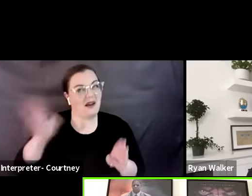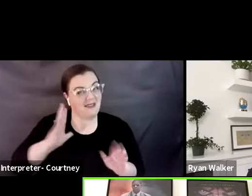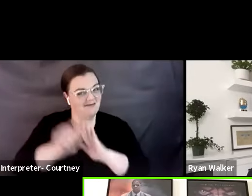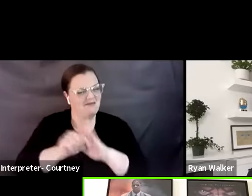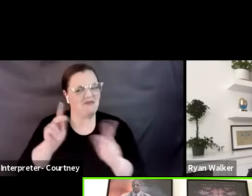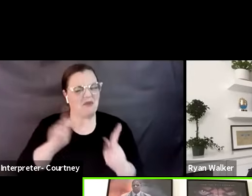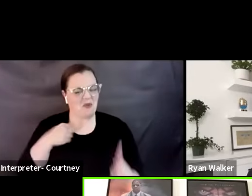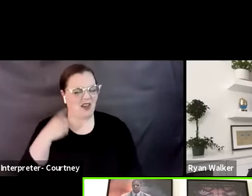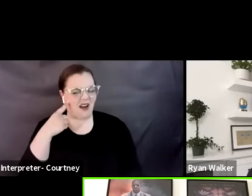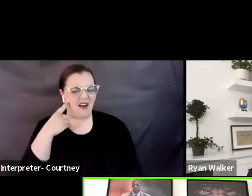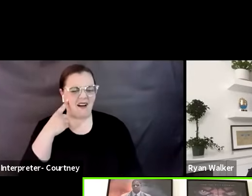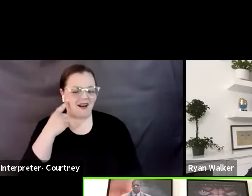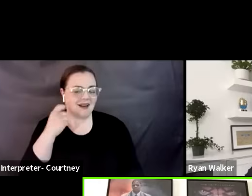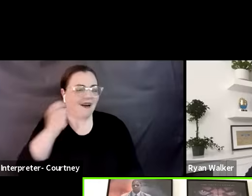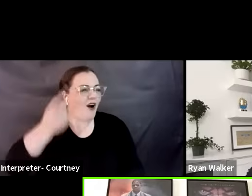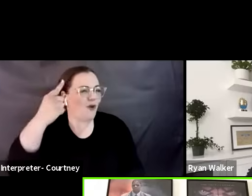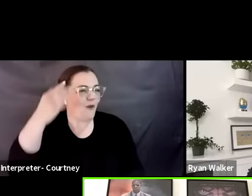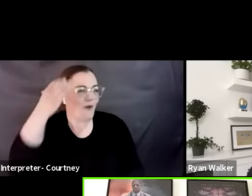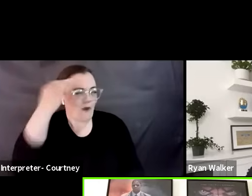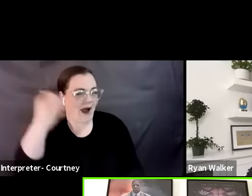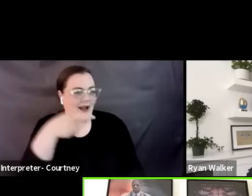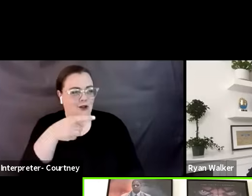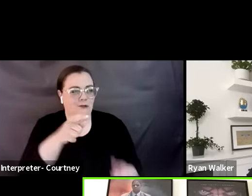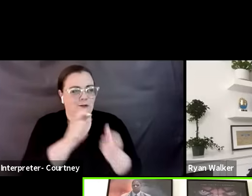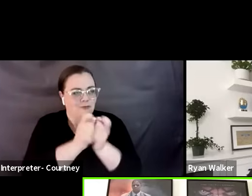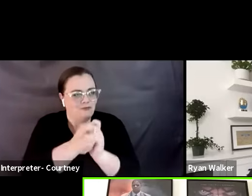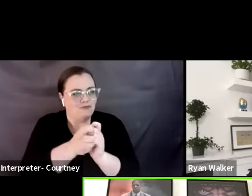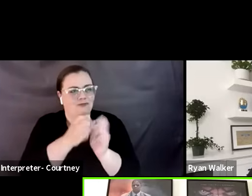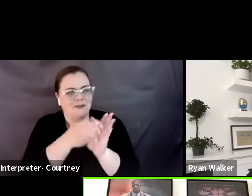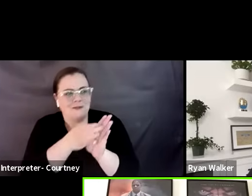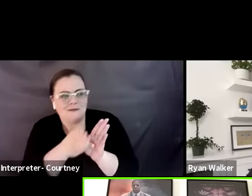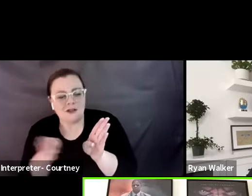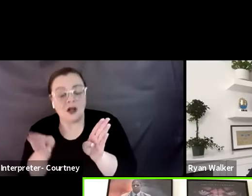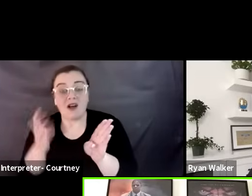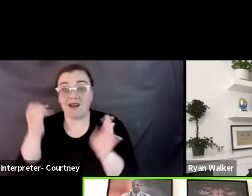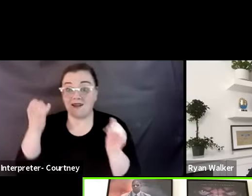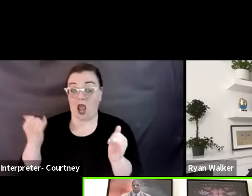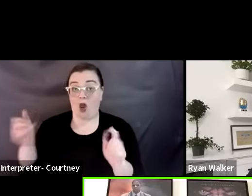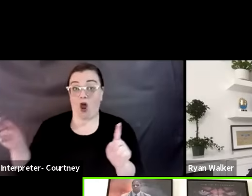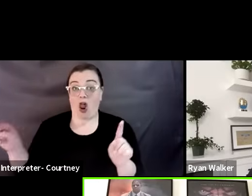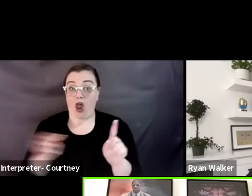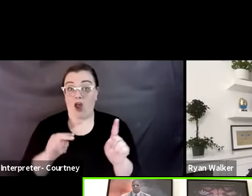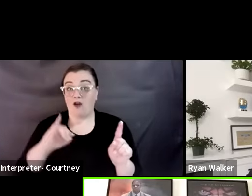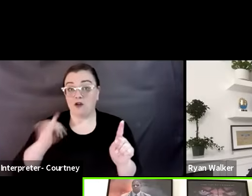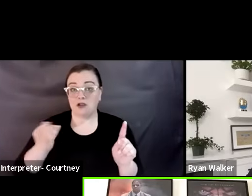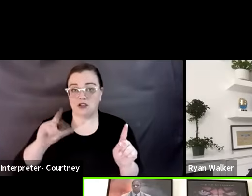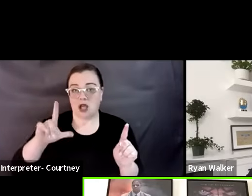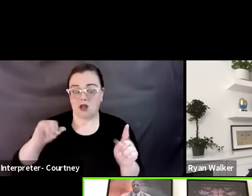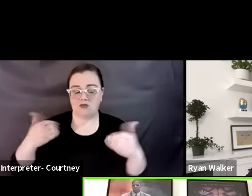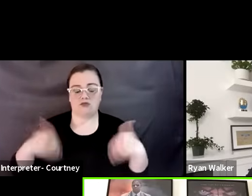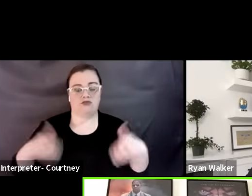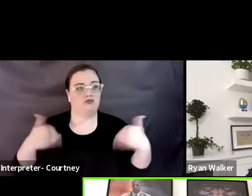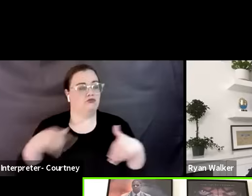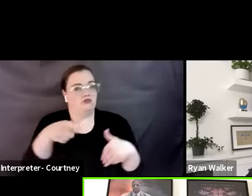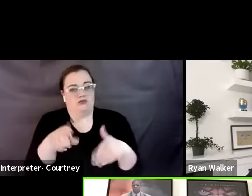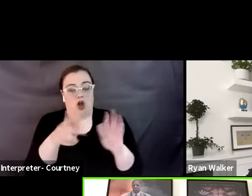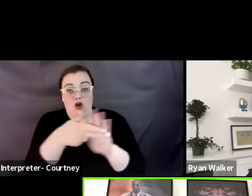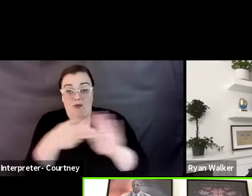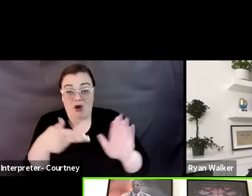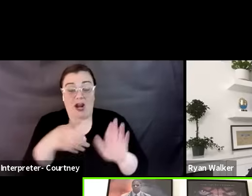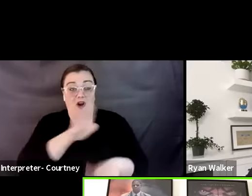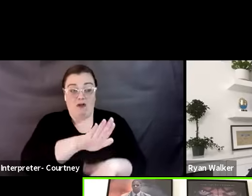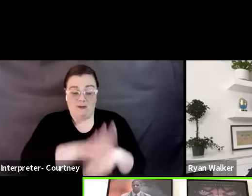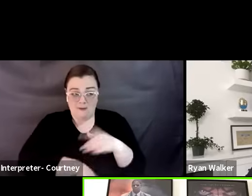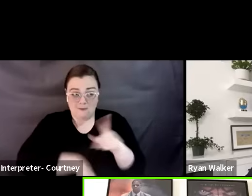as a woman, as an artist who can bring so many different people to her brand. And they followed and put